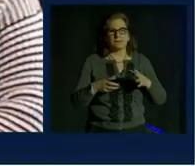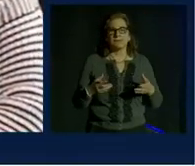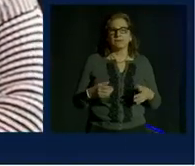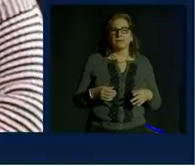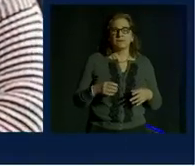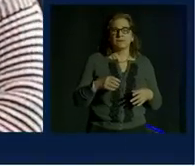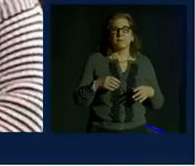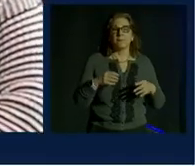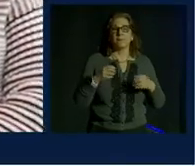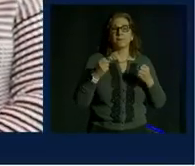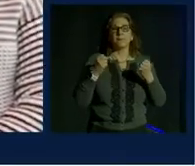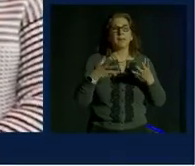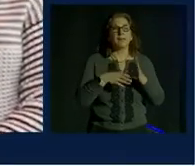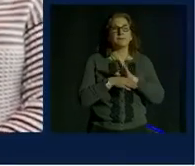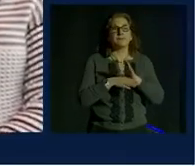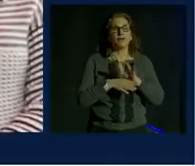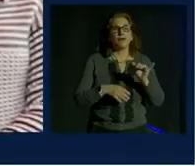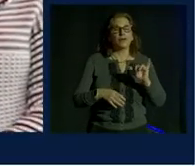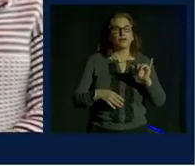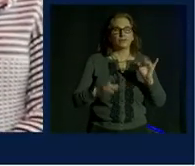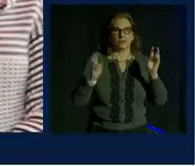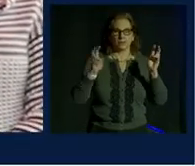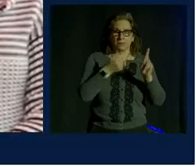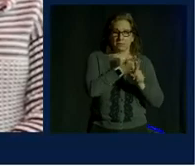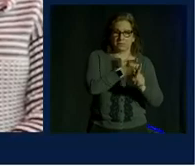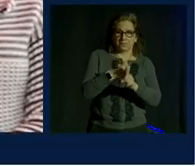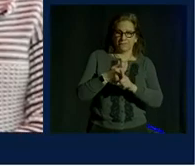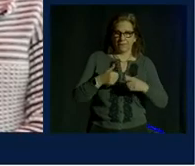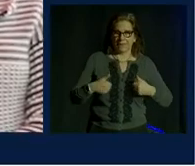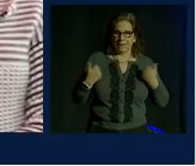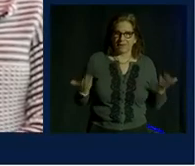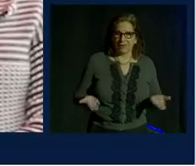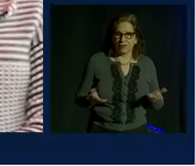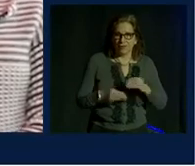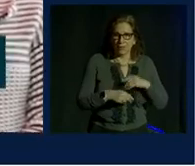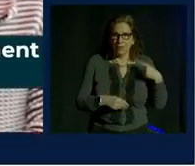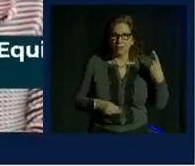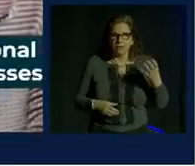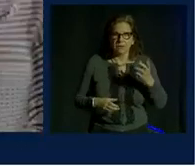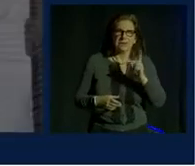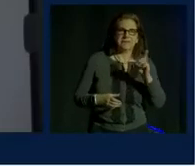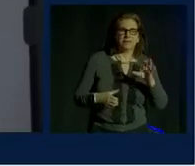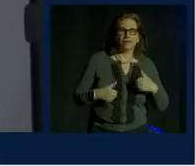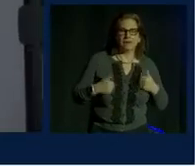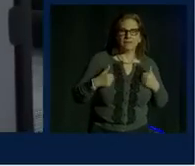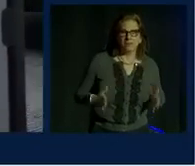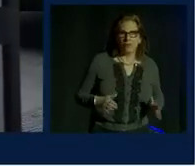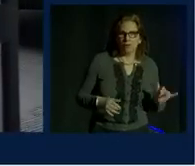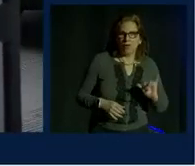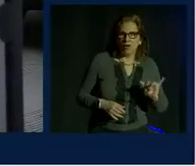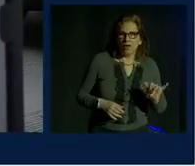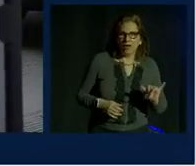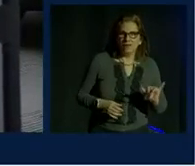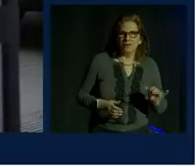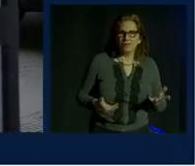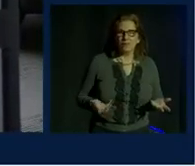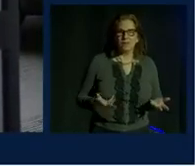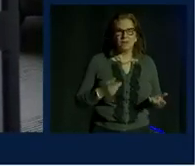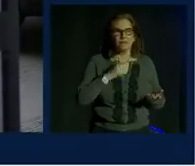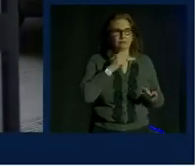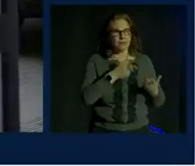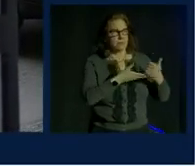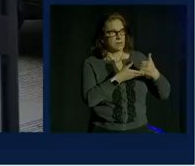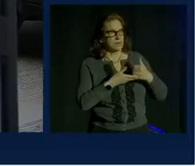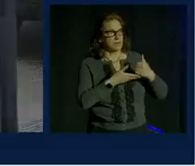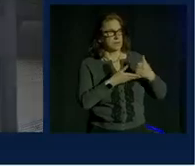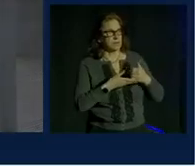it's so critical that businesses still adhere to all of the health protocols that will keep us safe. That goes for our